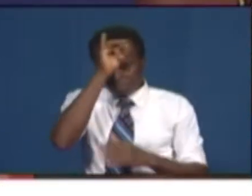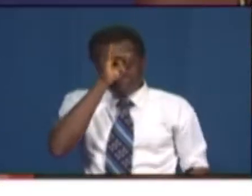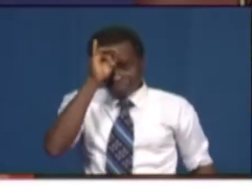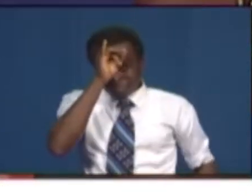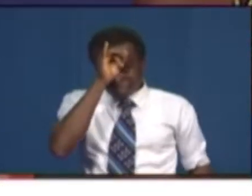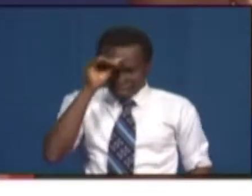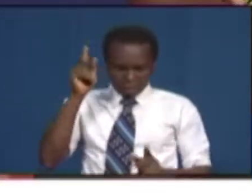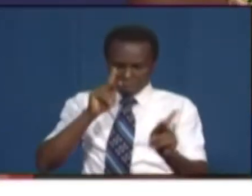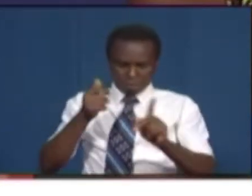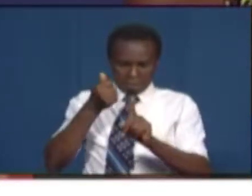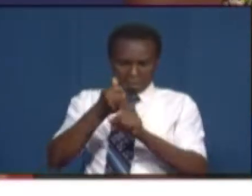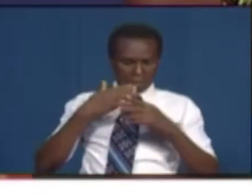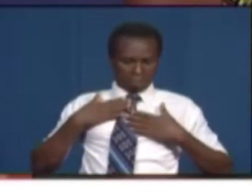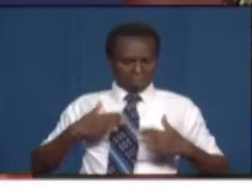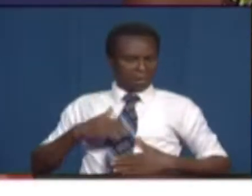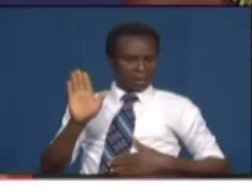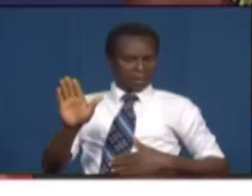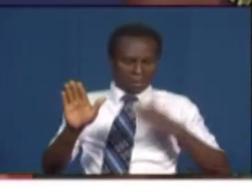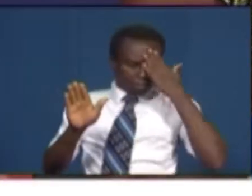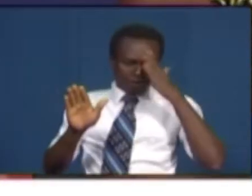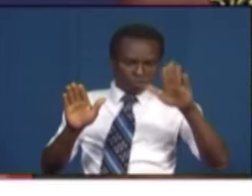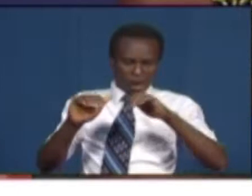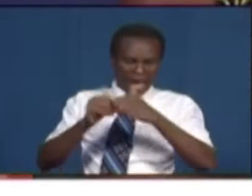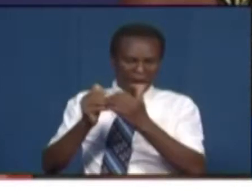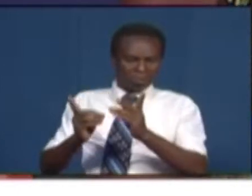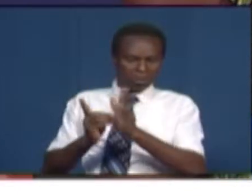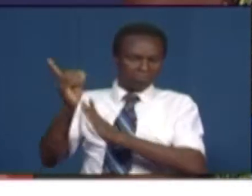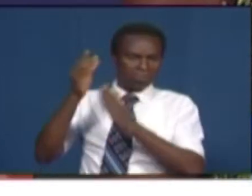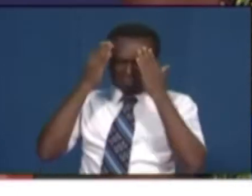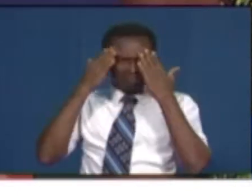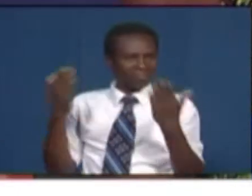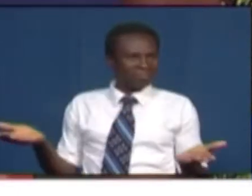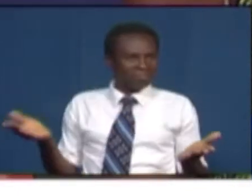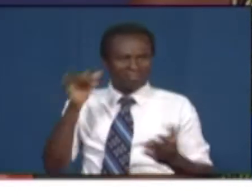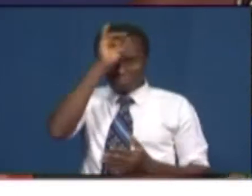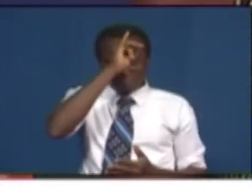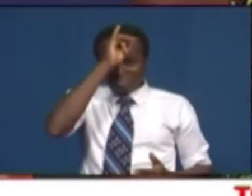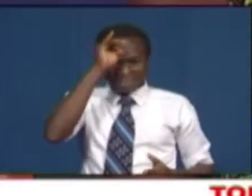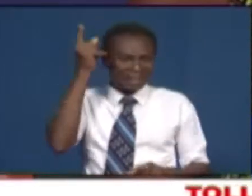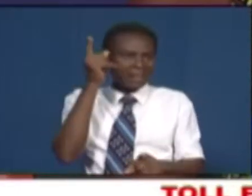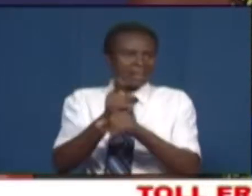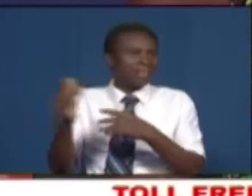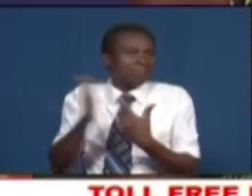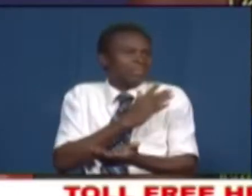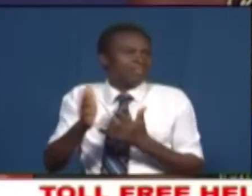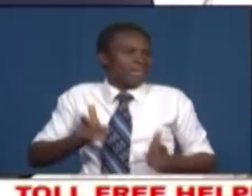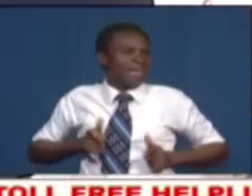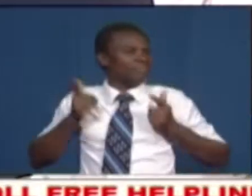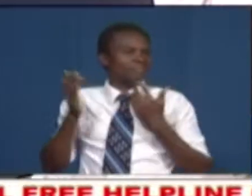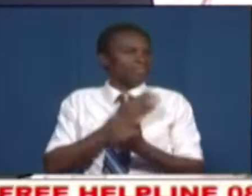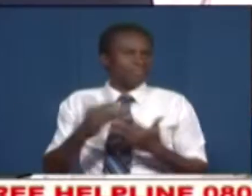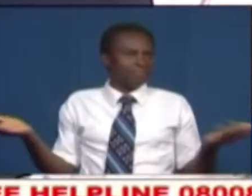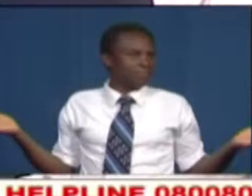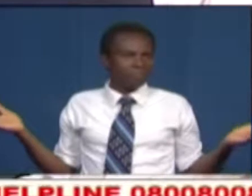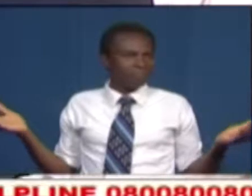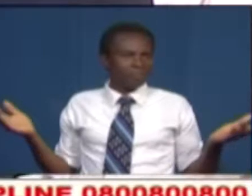we understand or know very little about these bodies, and a critical part is about menstruation,